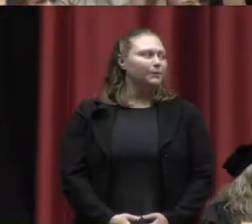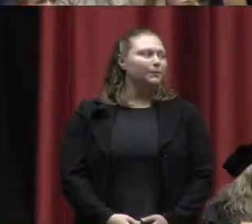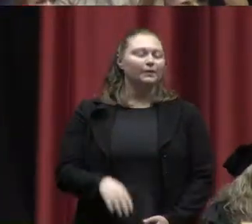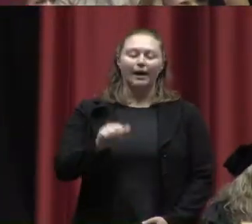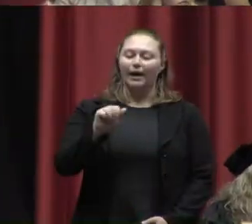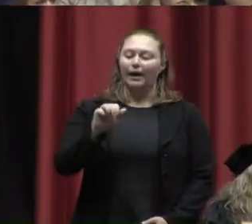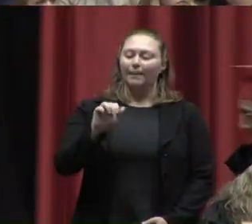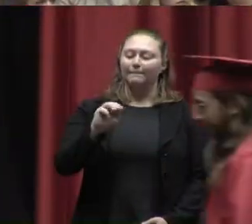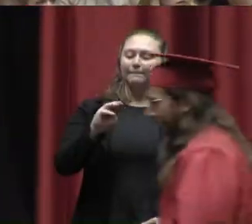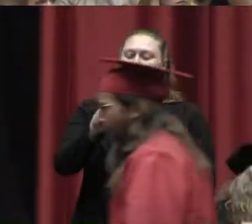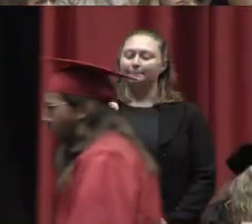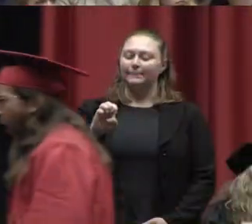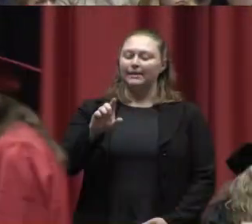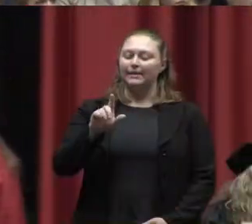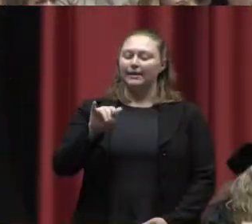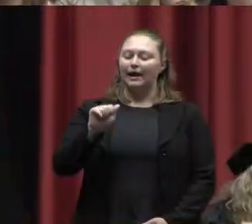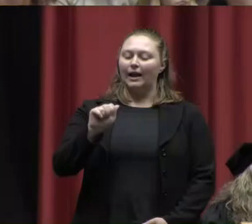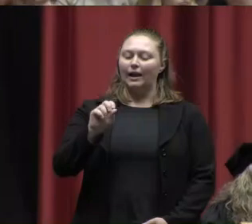Emiliano Velasquez Aguirre.